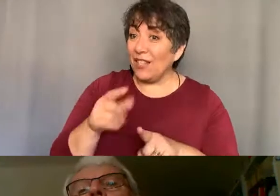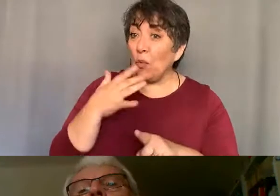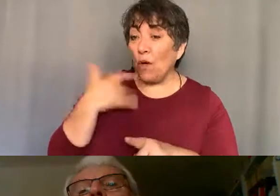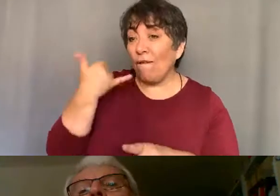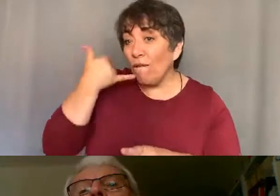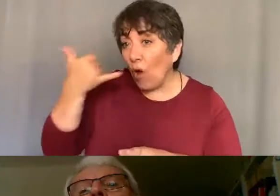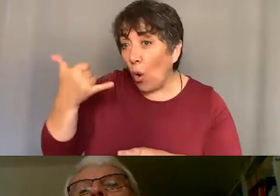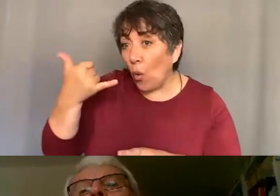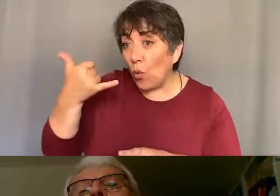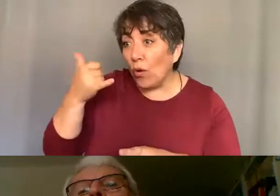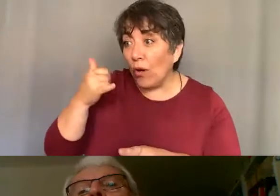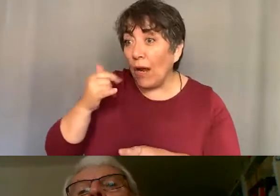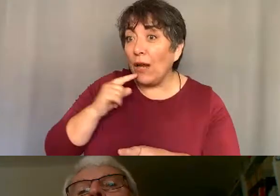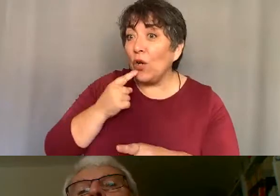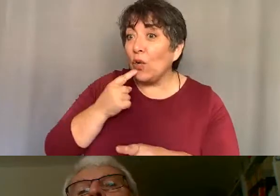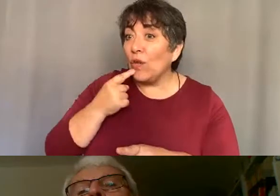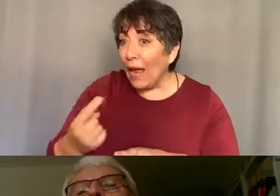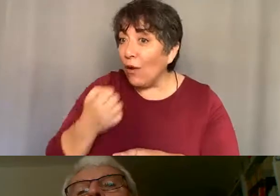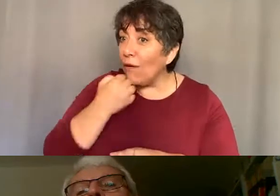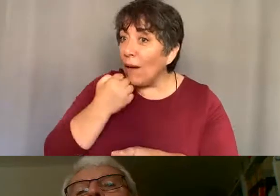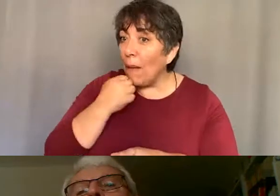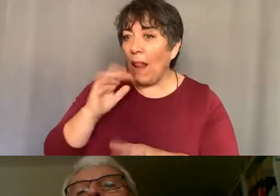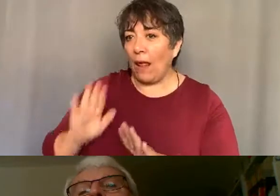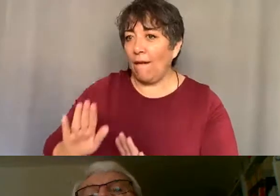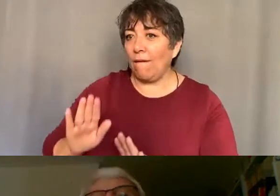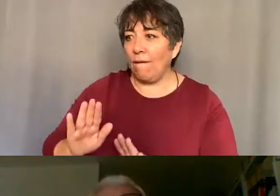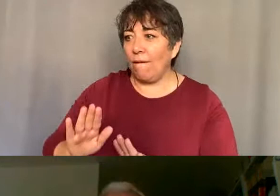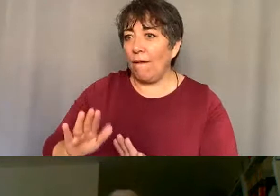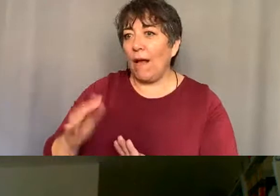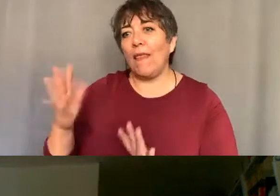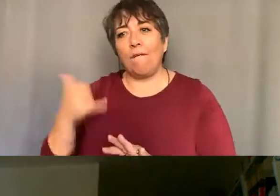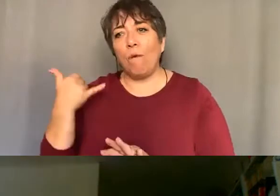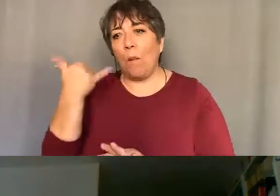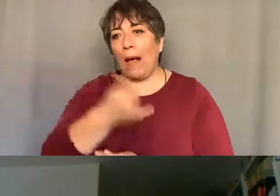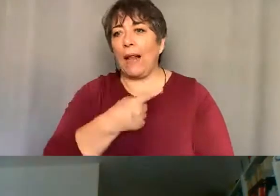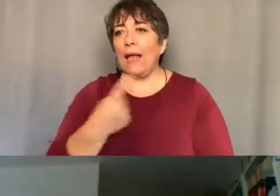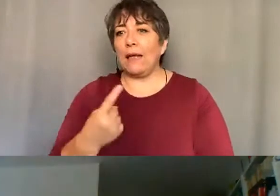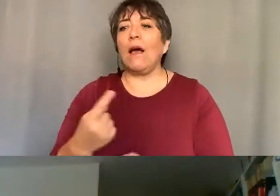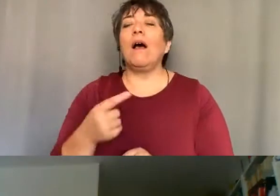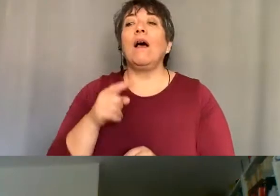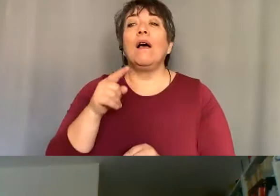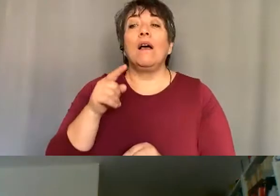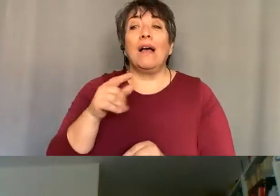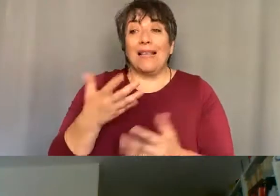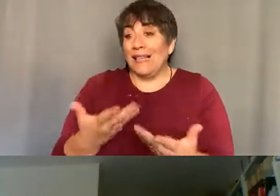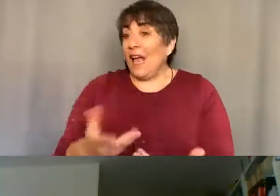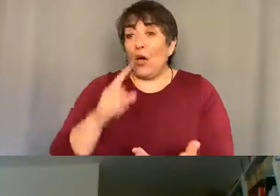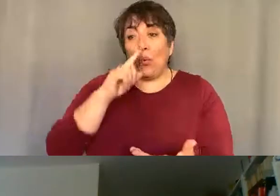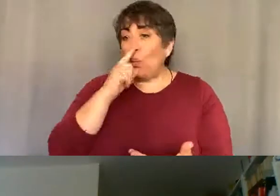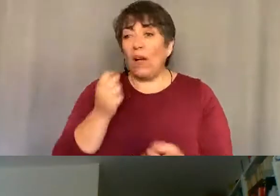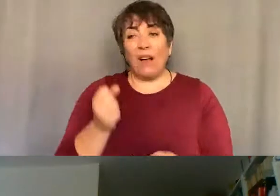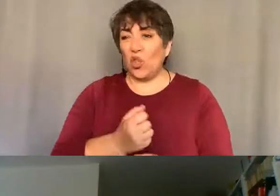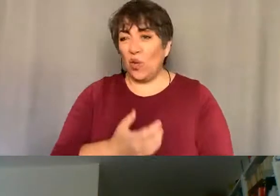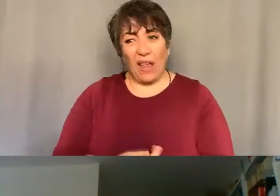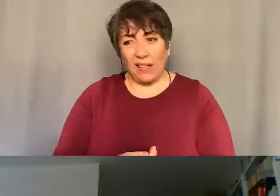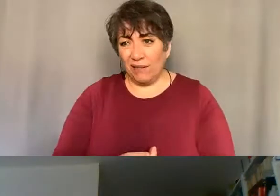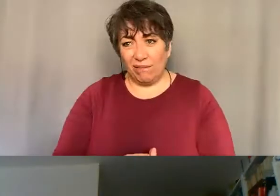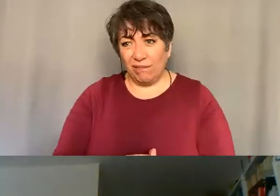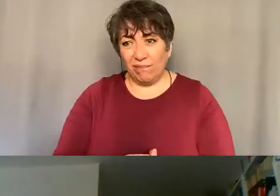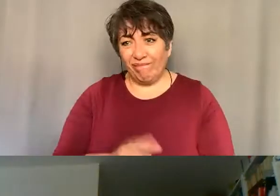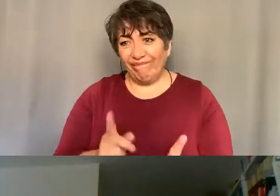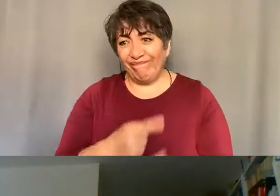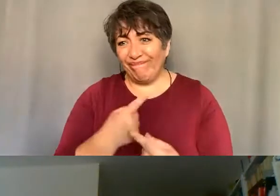limitations. So in the short interim term, we won't be able to offer that, but it's something that we are looking to evolve and develop, especially